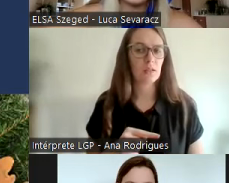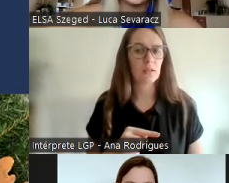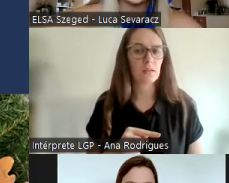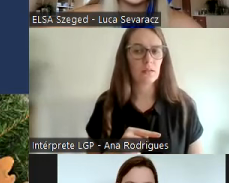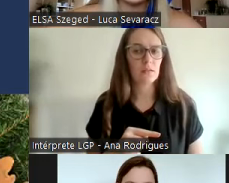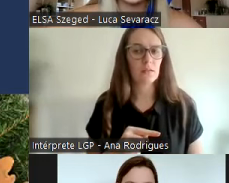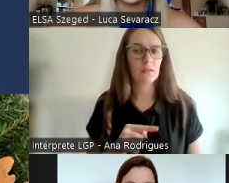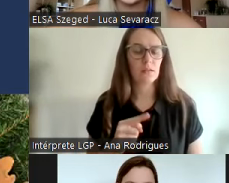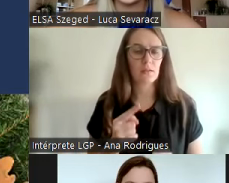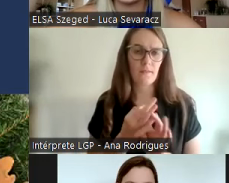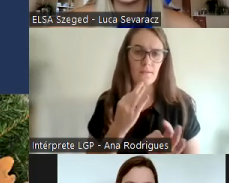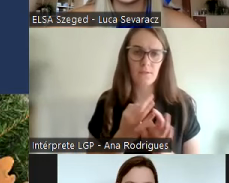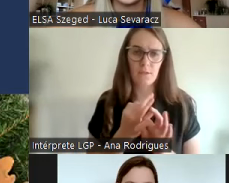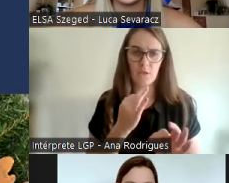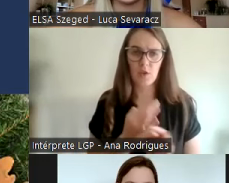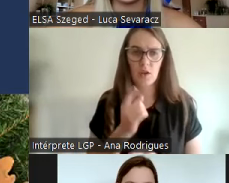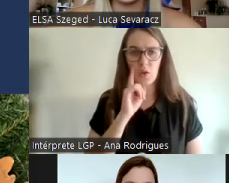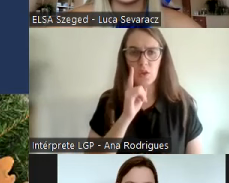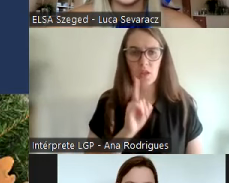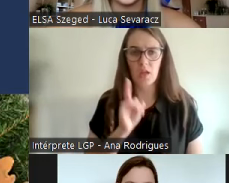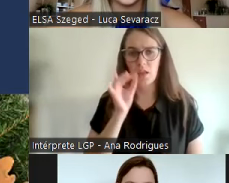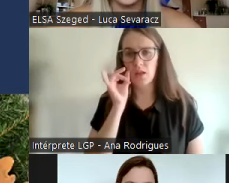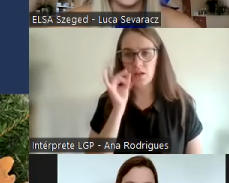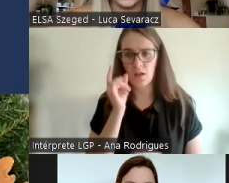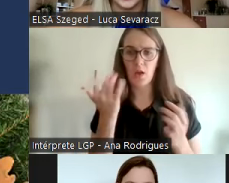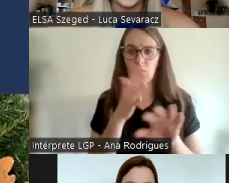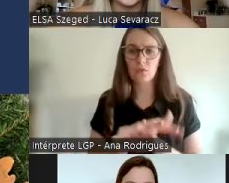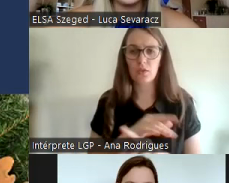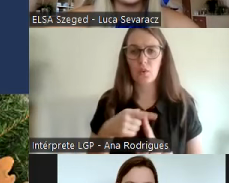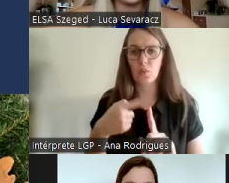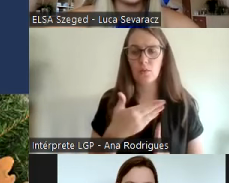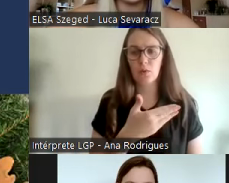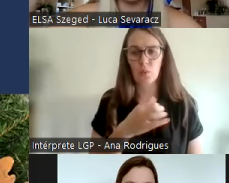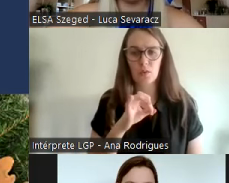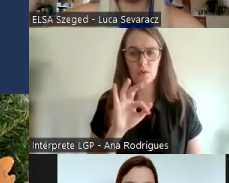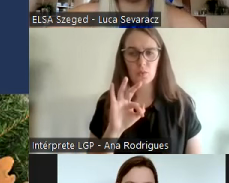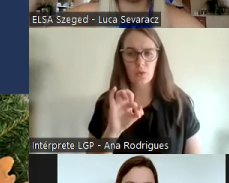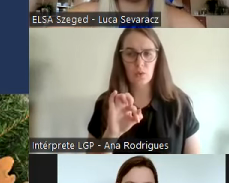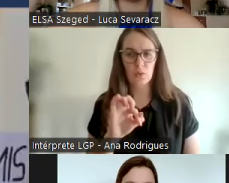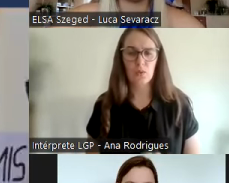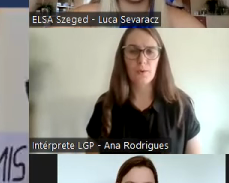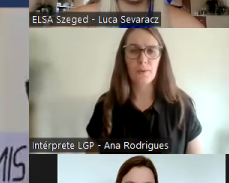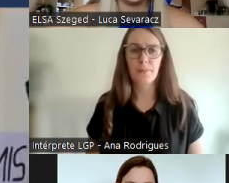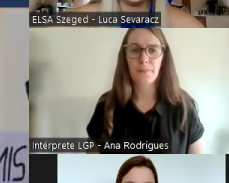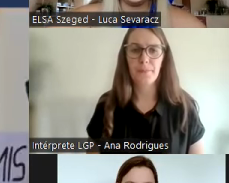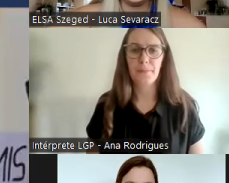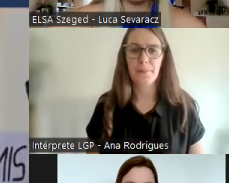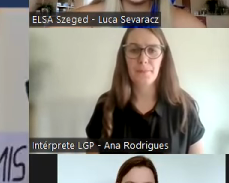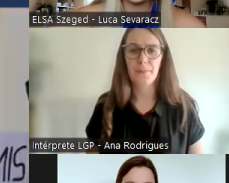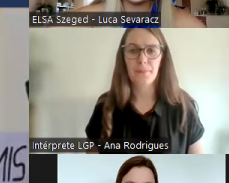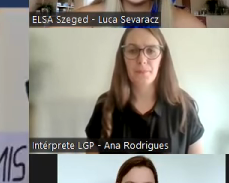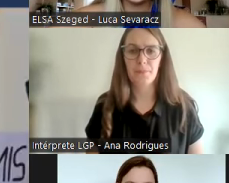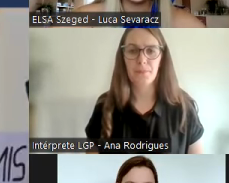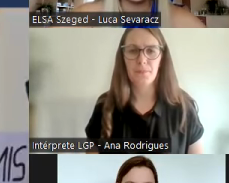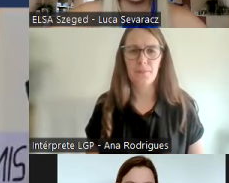to commemorate the heroes of the Hungarian Revolution of 1848. Last